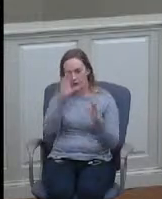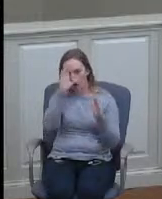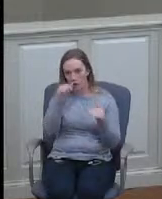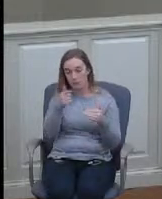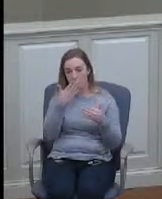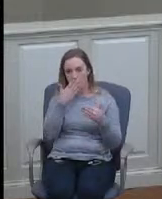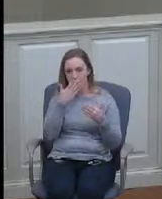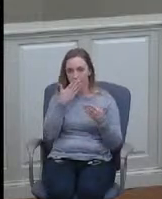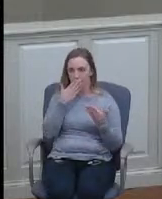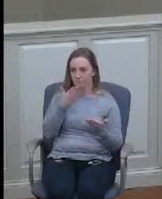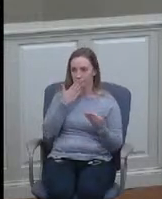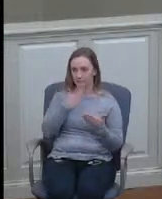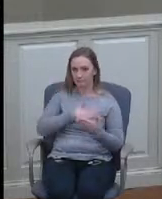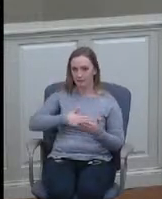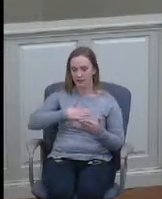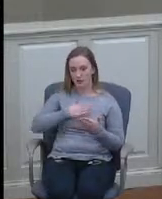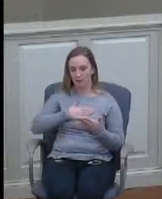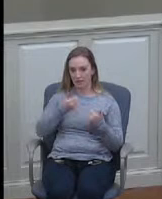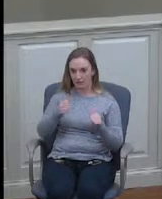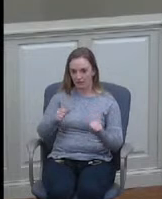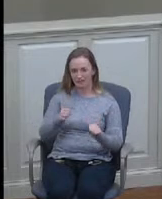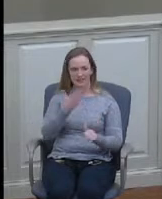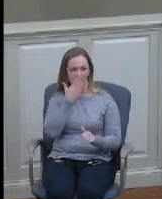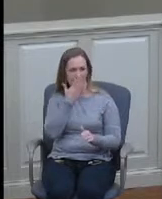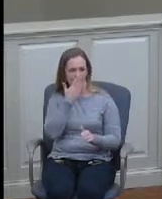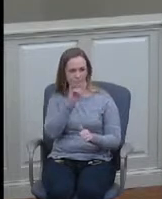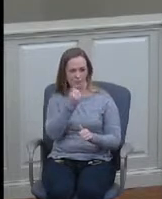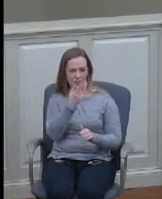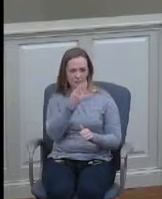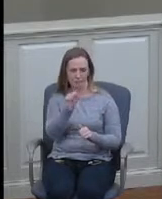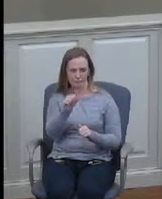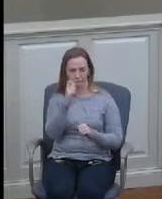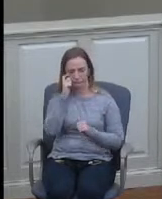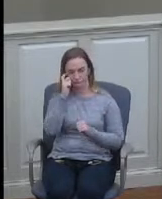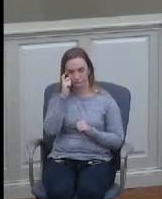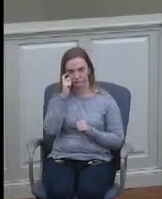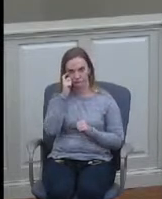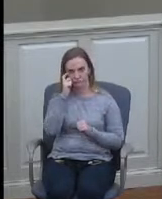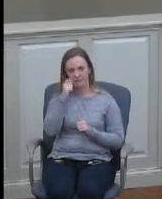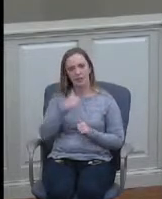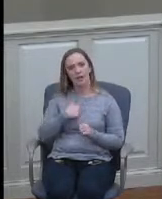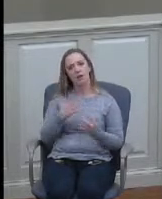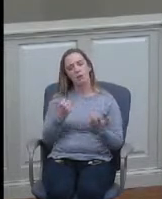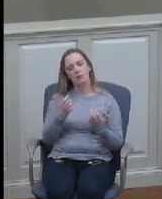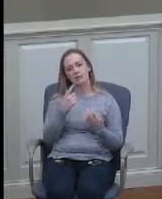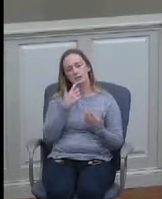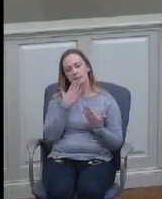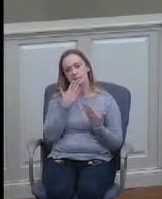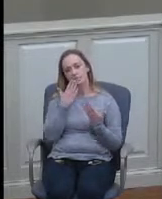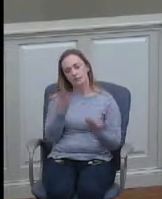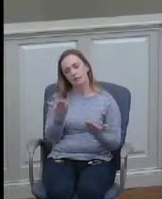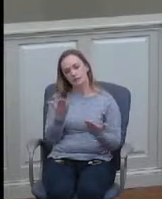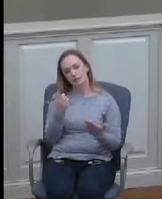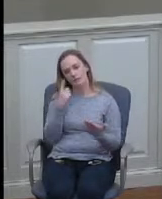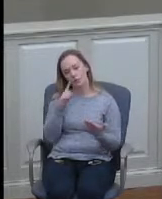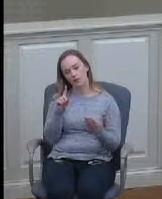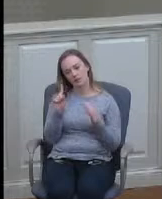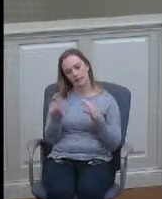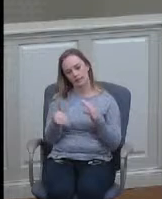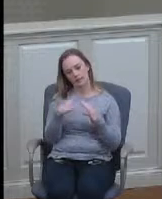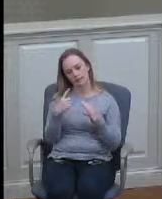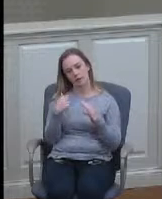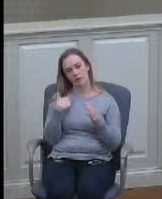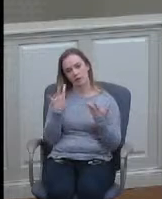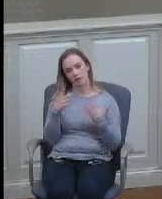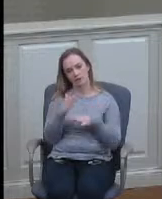too. But Did, thank you, GH. I want to just say thanks for the emails that I